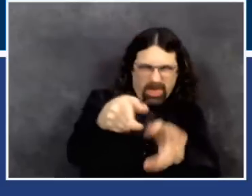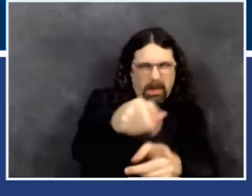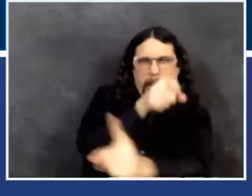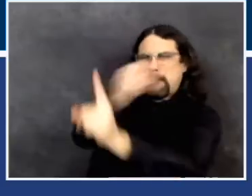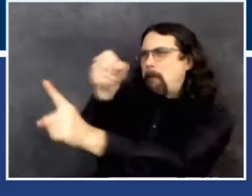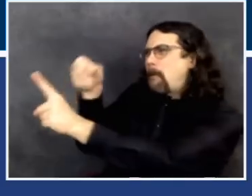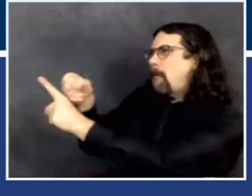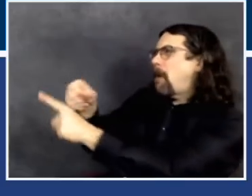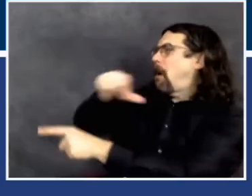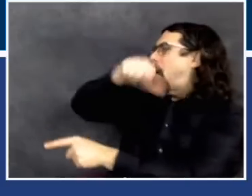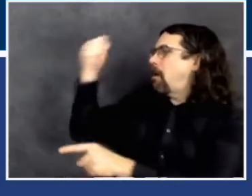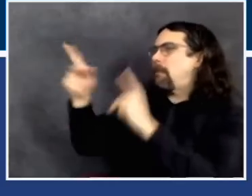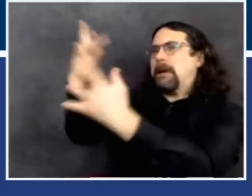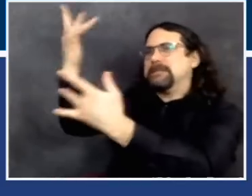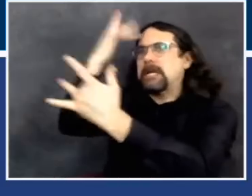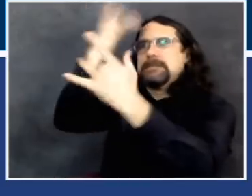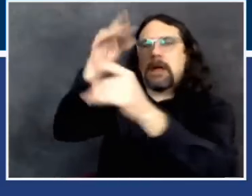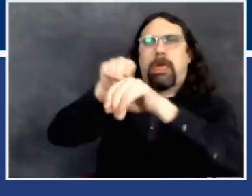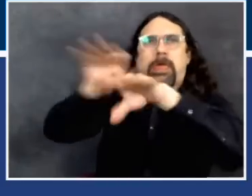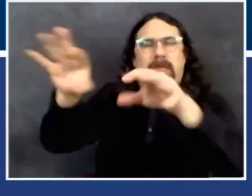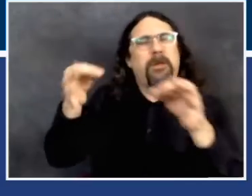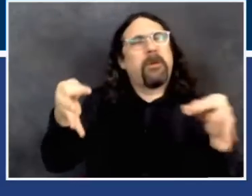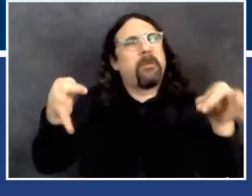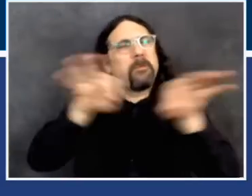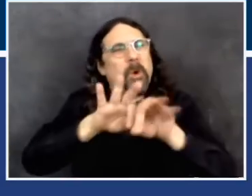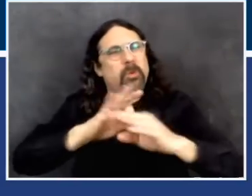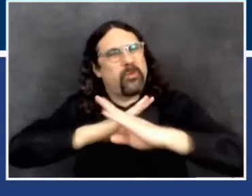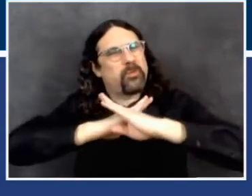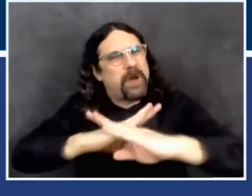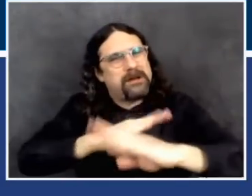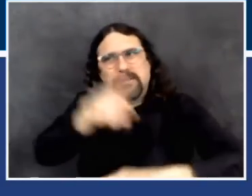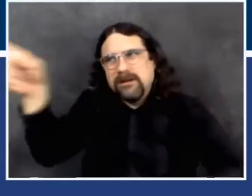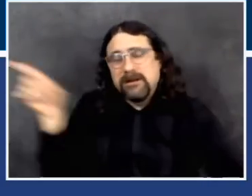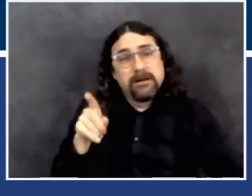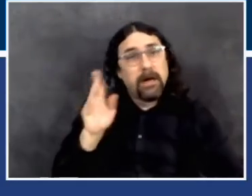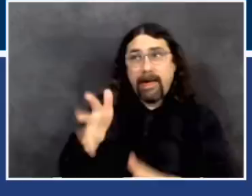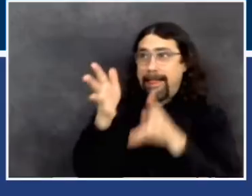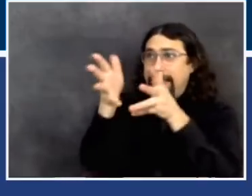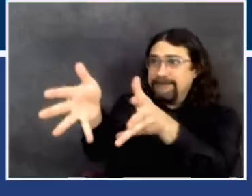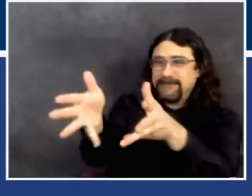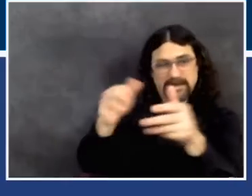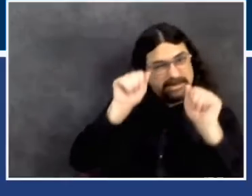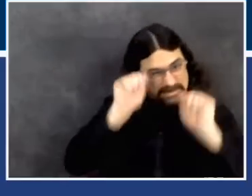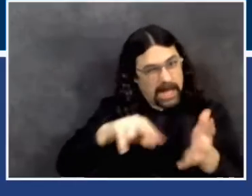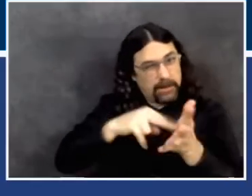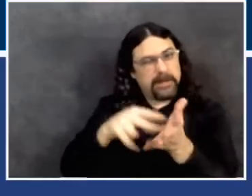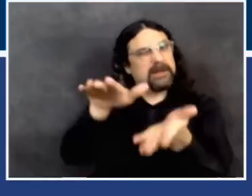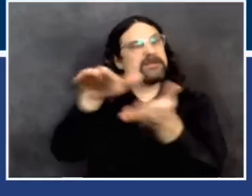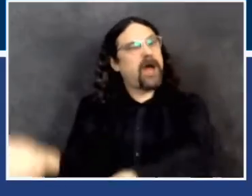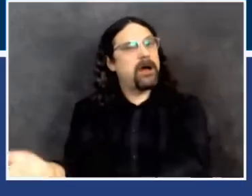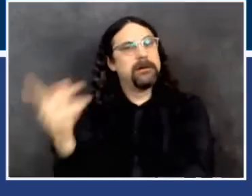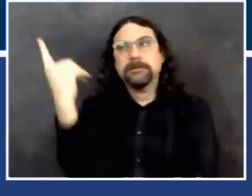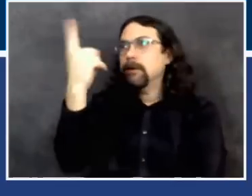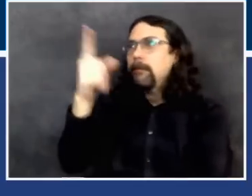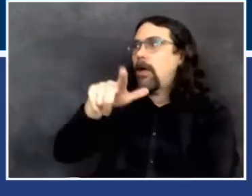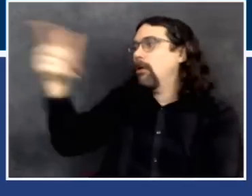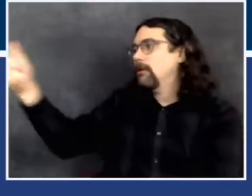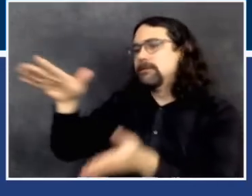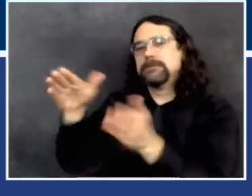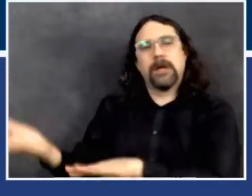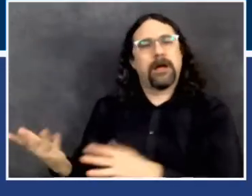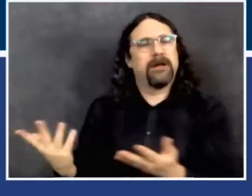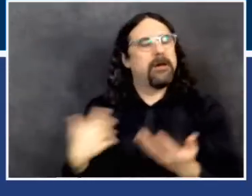I'm sorry. This is not snitching. This is saving lives. You got to do it. If you care about protecting